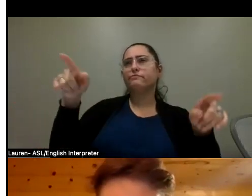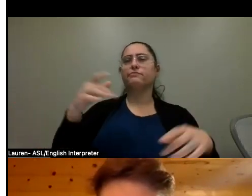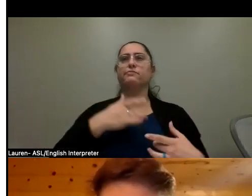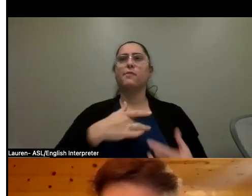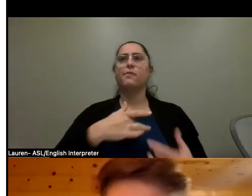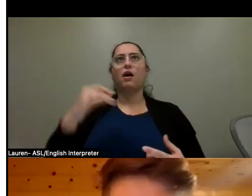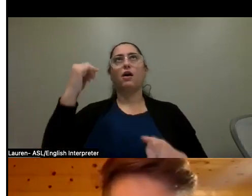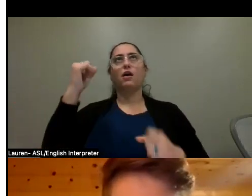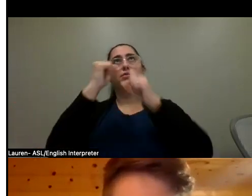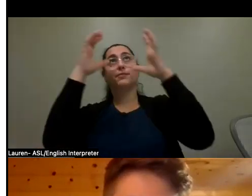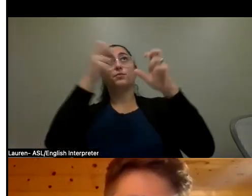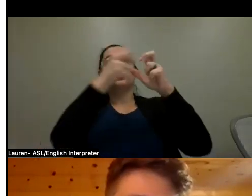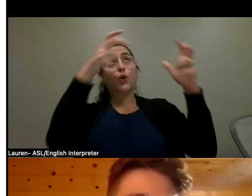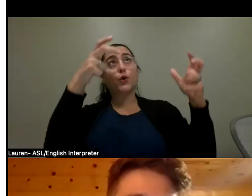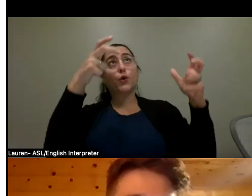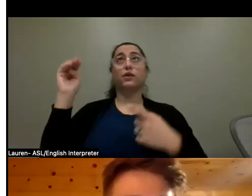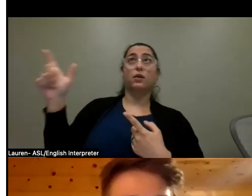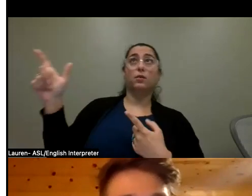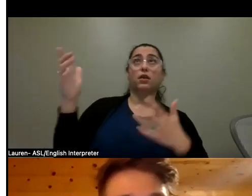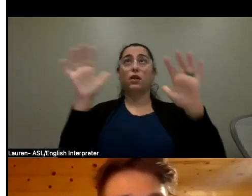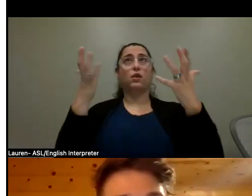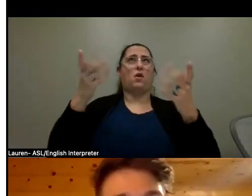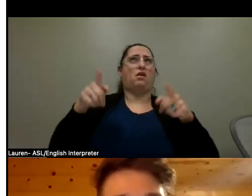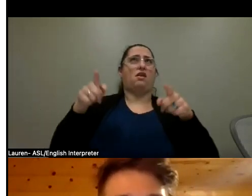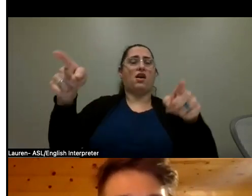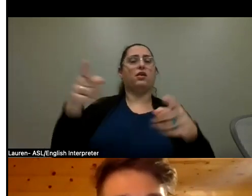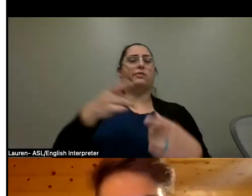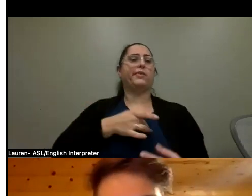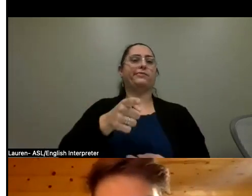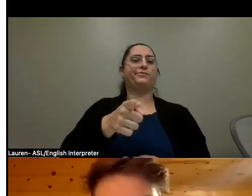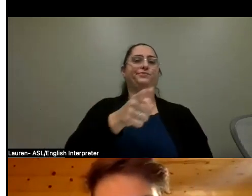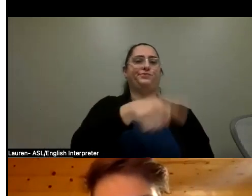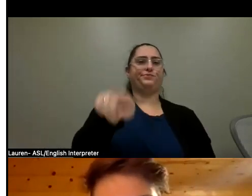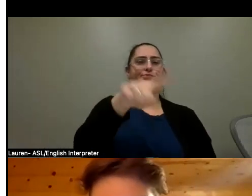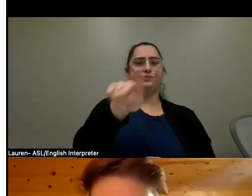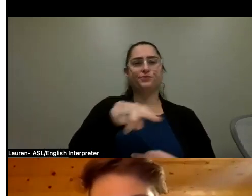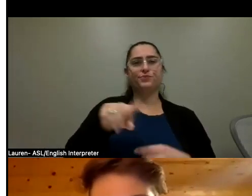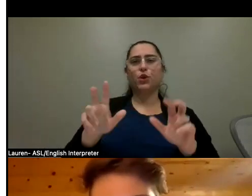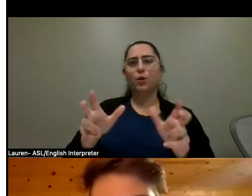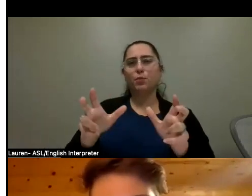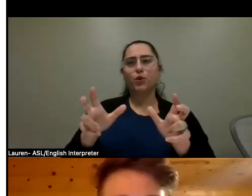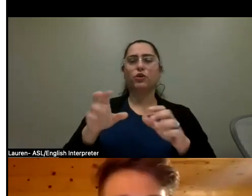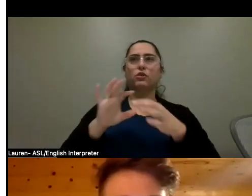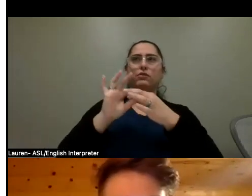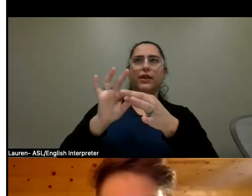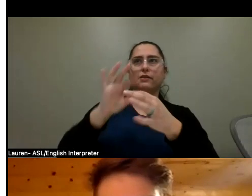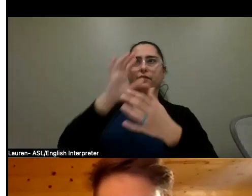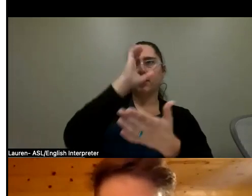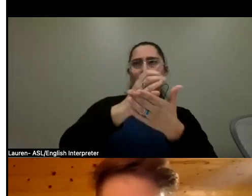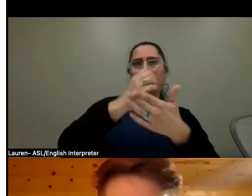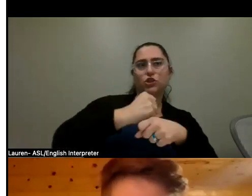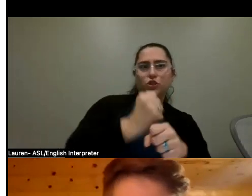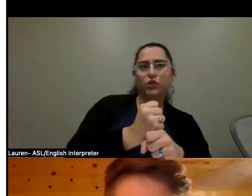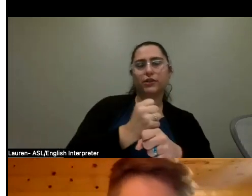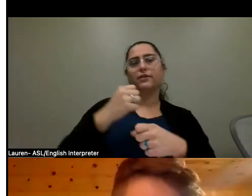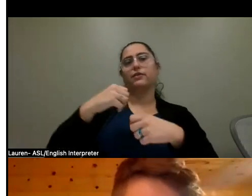learning are these sort of, I guess, computer-related image generation or text.